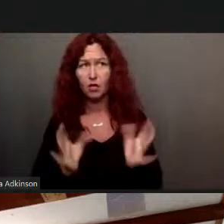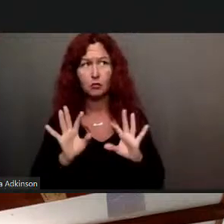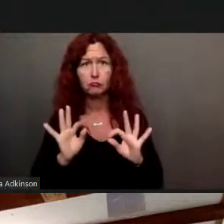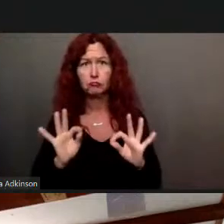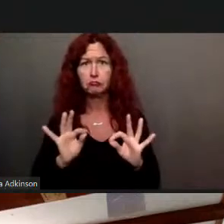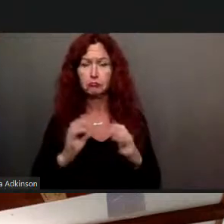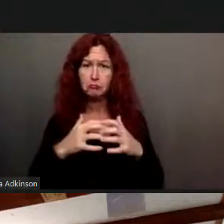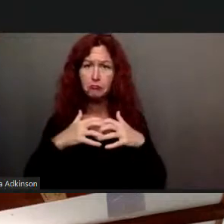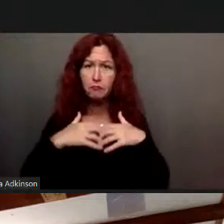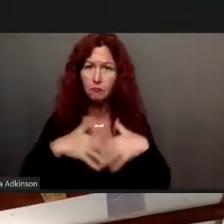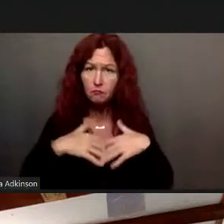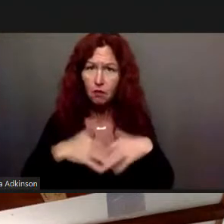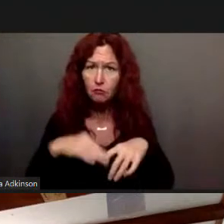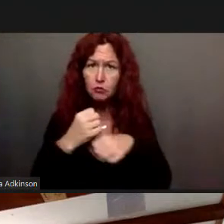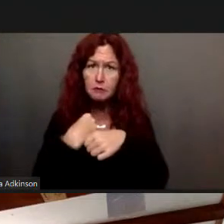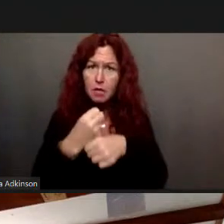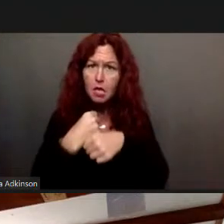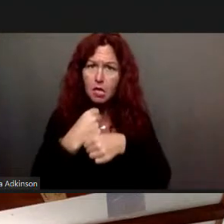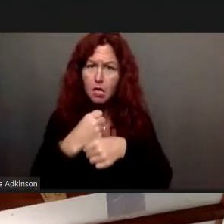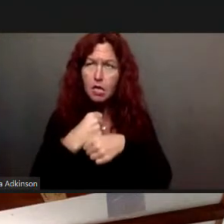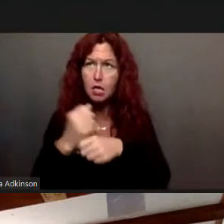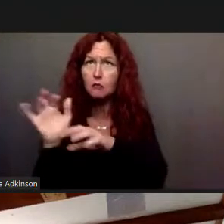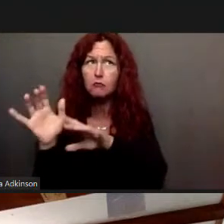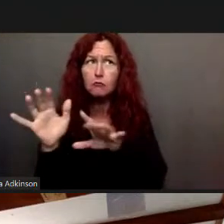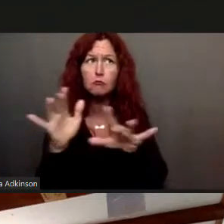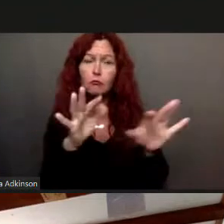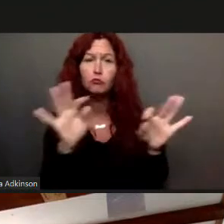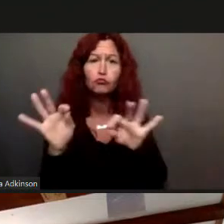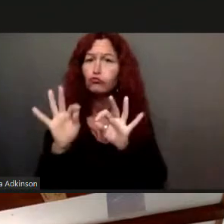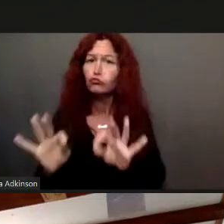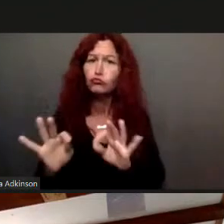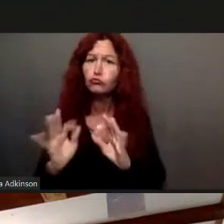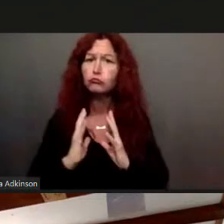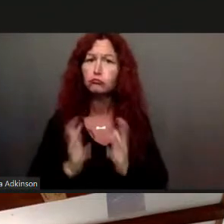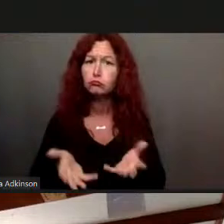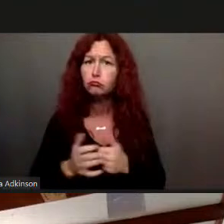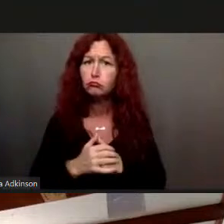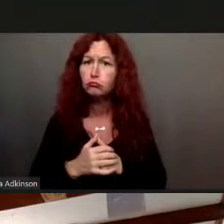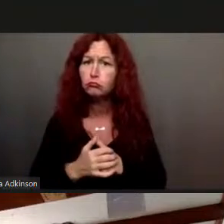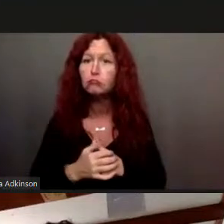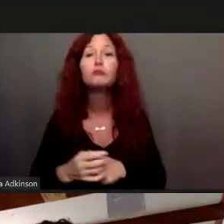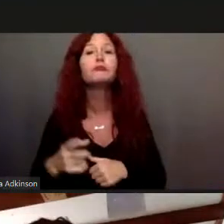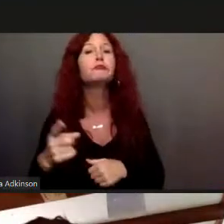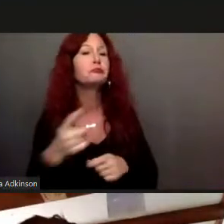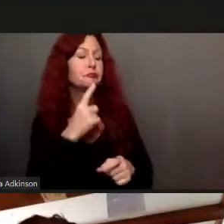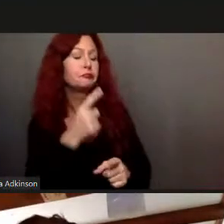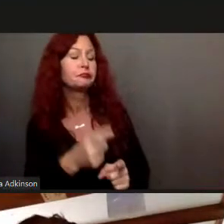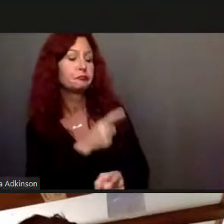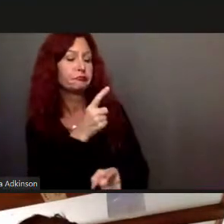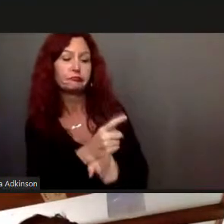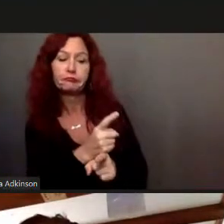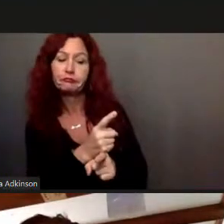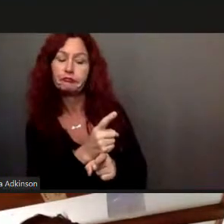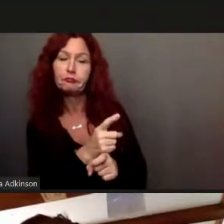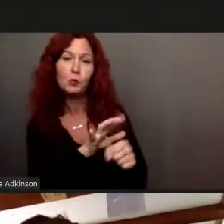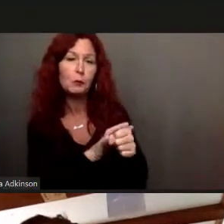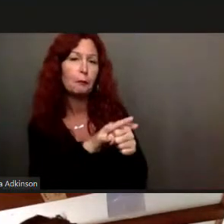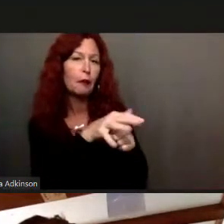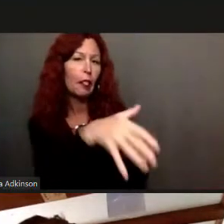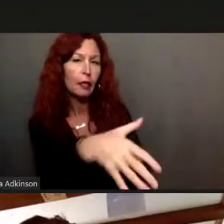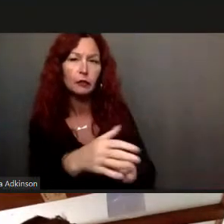So, Deputy Mayor, where are we with PPEs? You're correct, Mr. Mayor. We do not have a shortage of